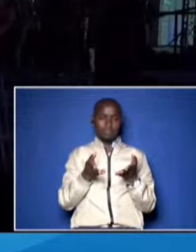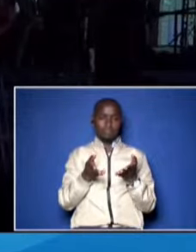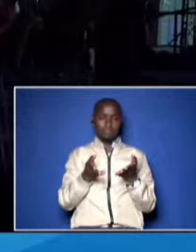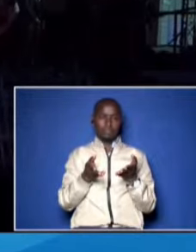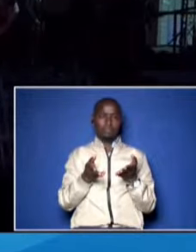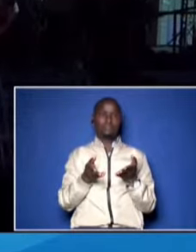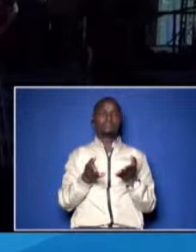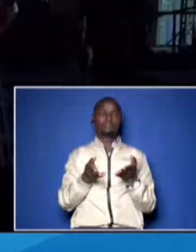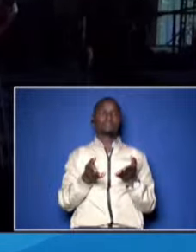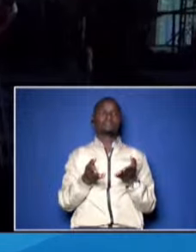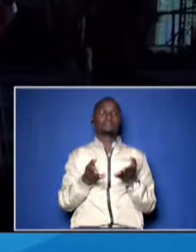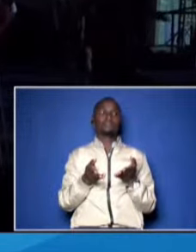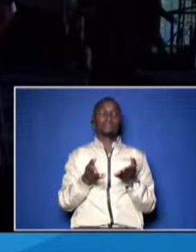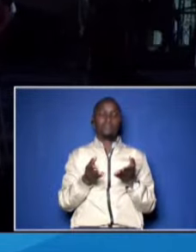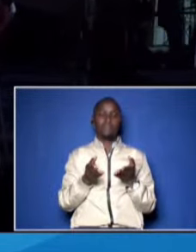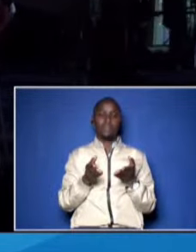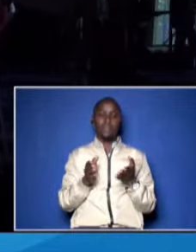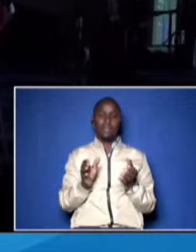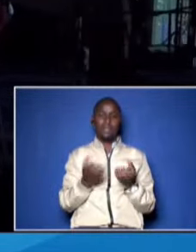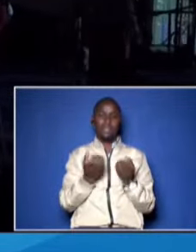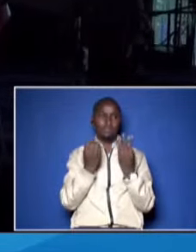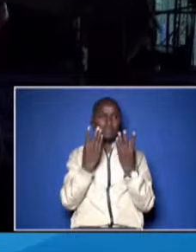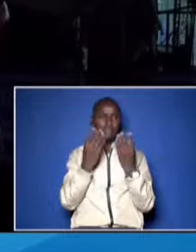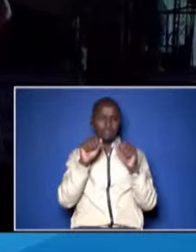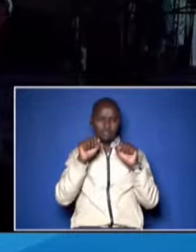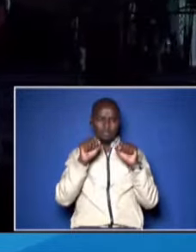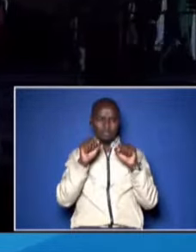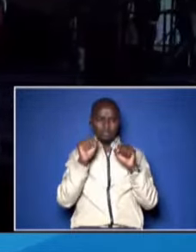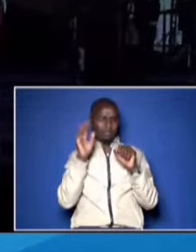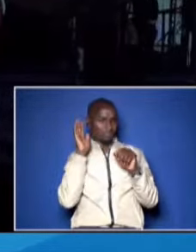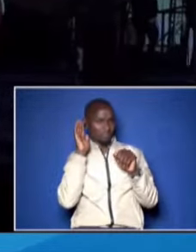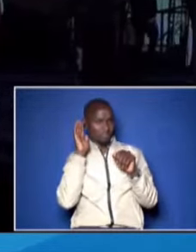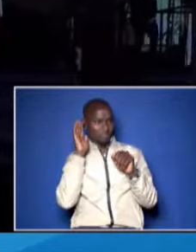here how many of you can hear me please